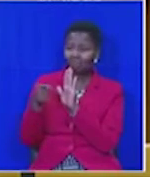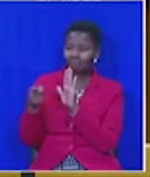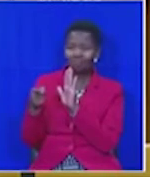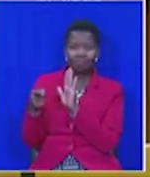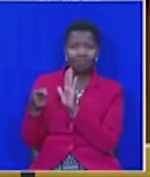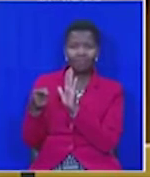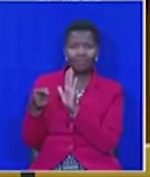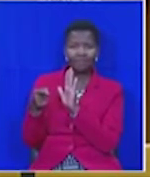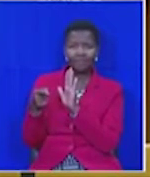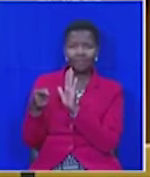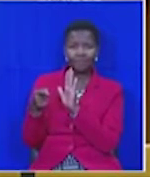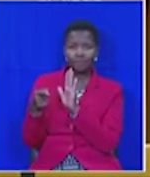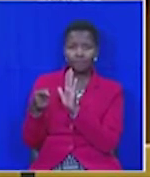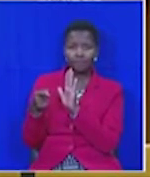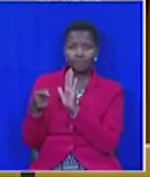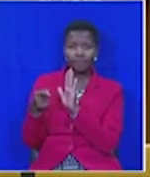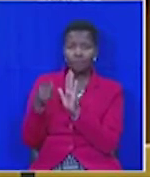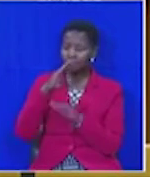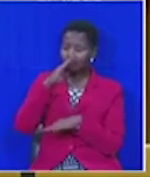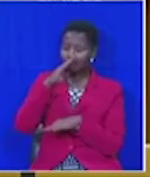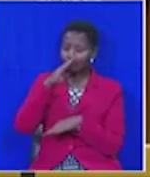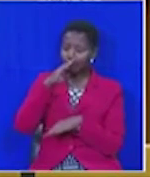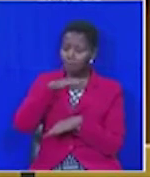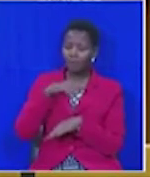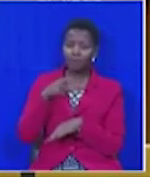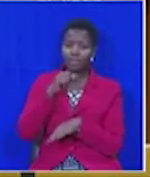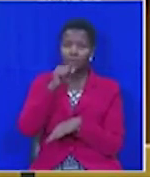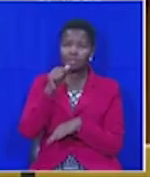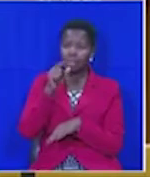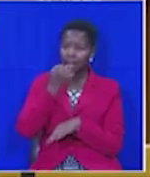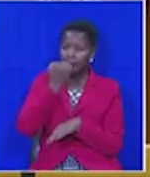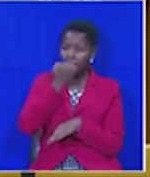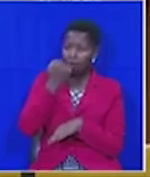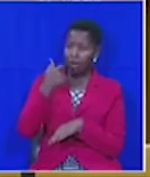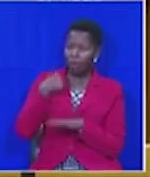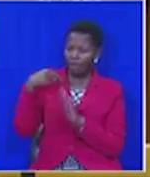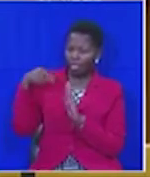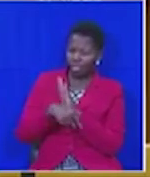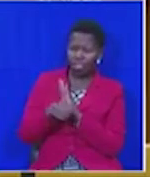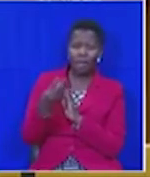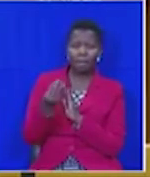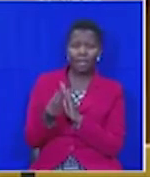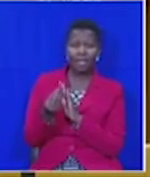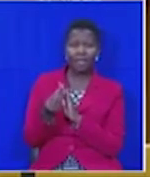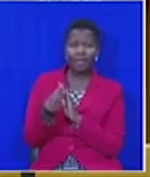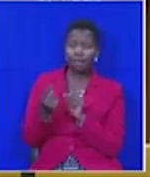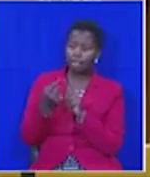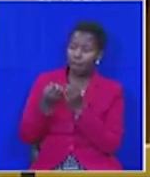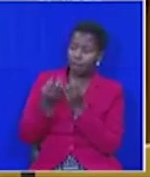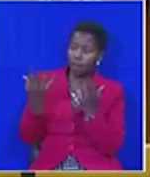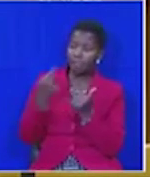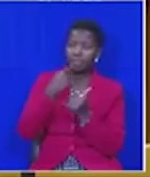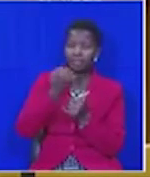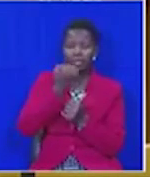have the courtesy to actually apologize. Actually, they came out with more excuses